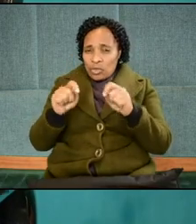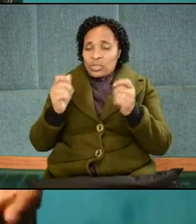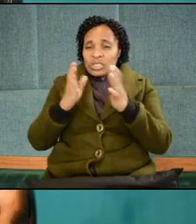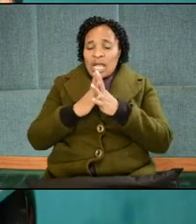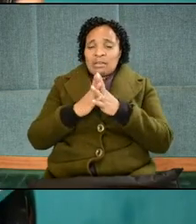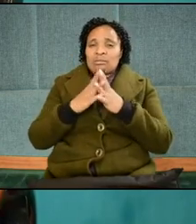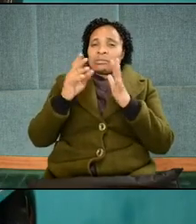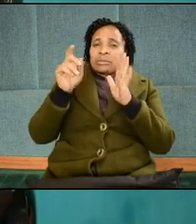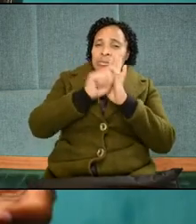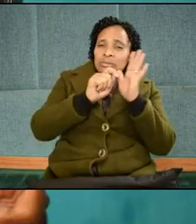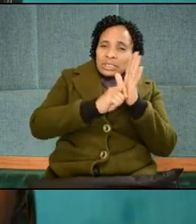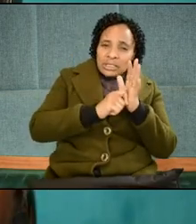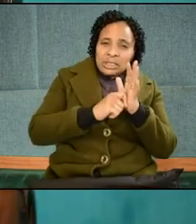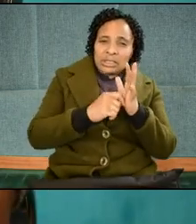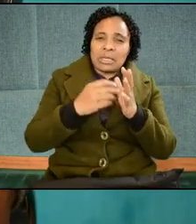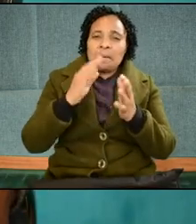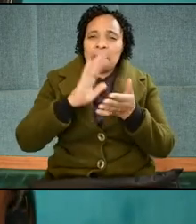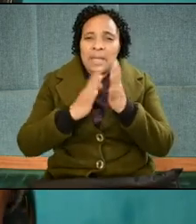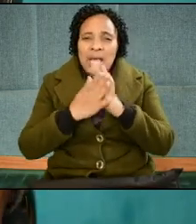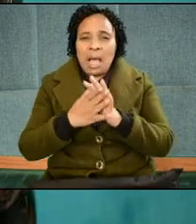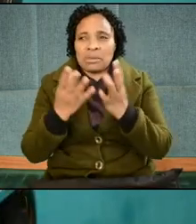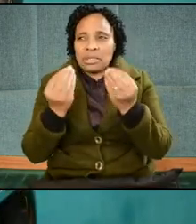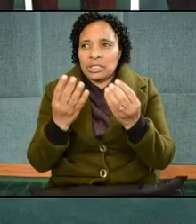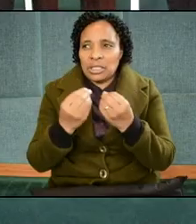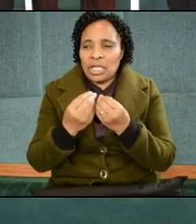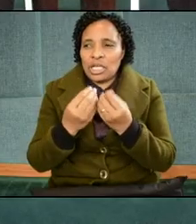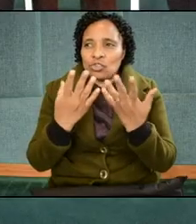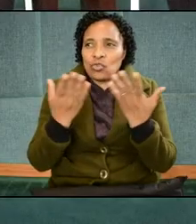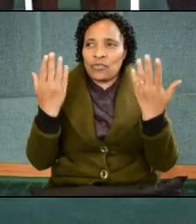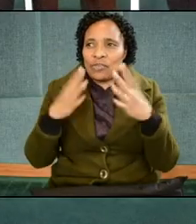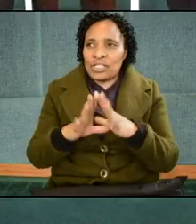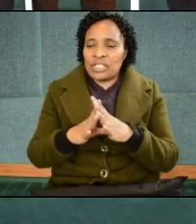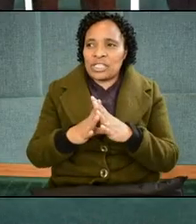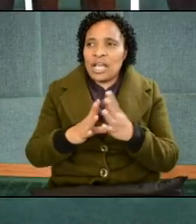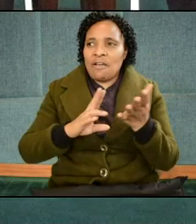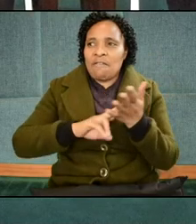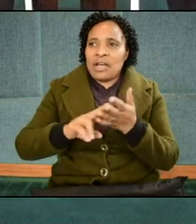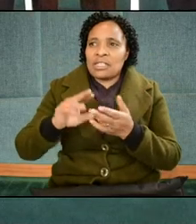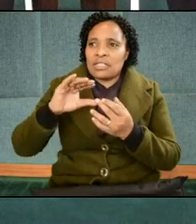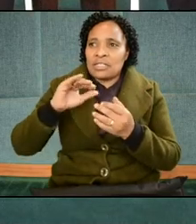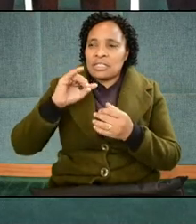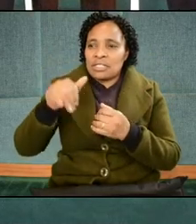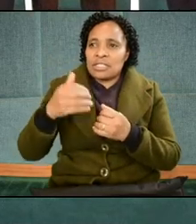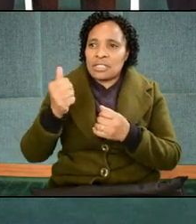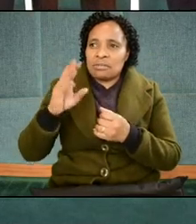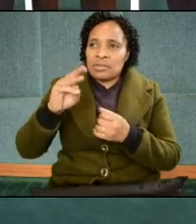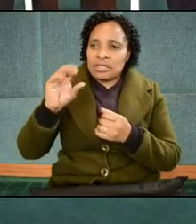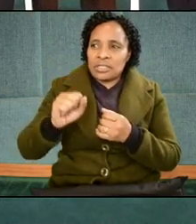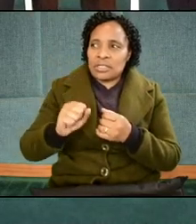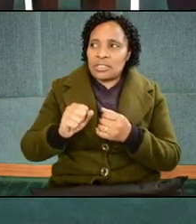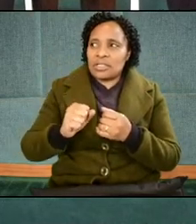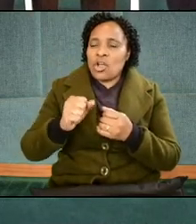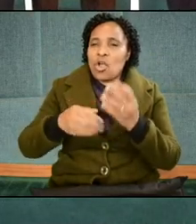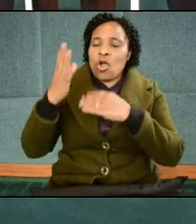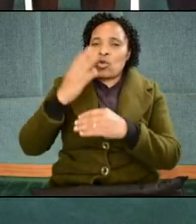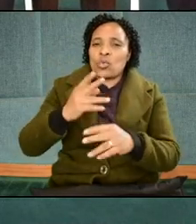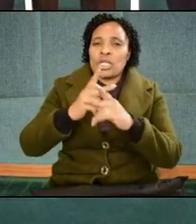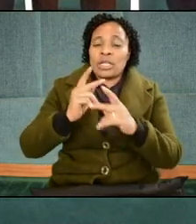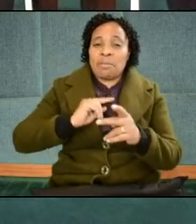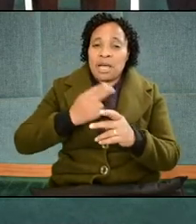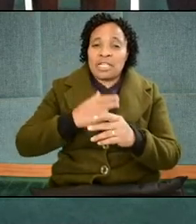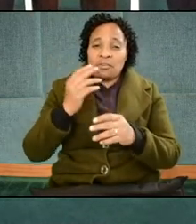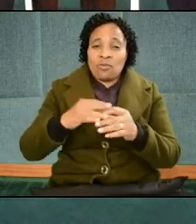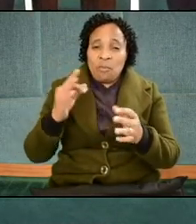day in our lives, they're going to be easier to conquer. In fact, there's a verse in James that says that God will keep us from falling.